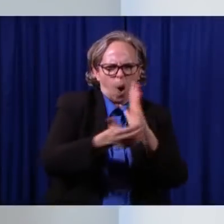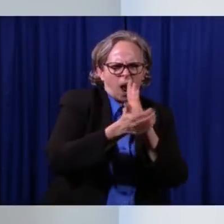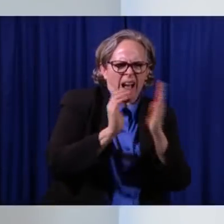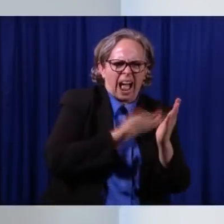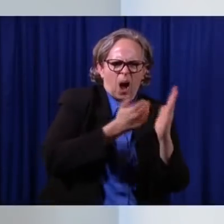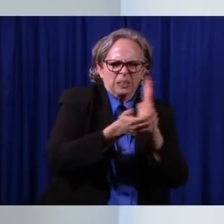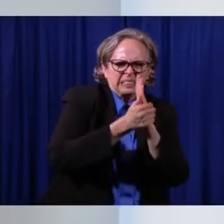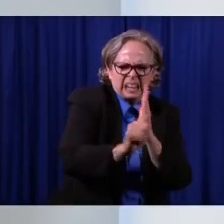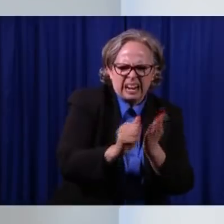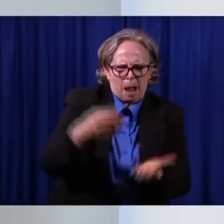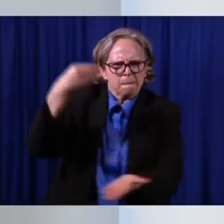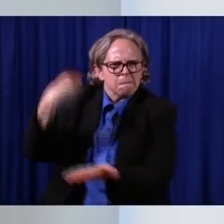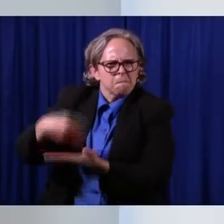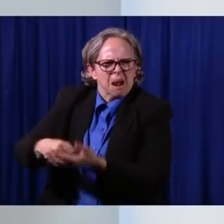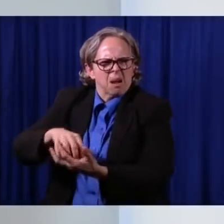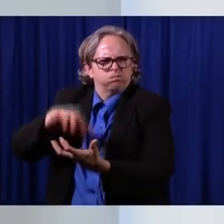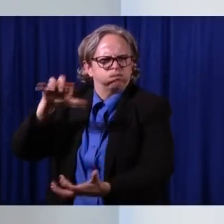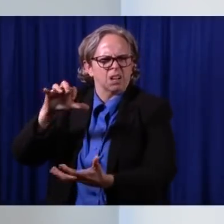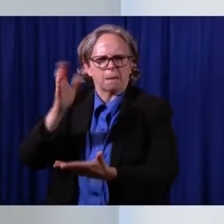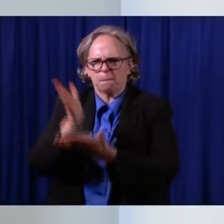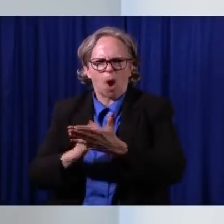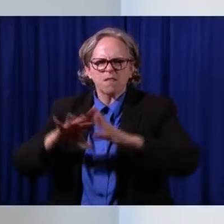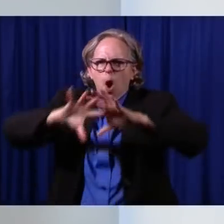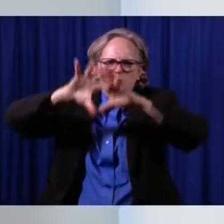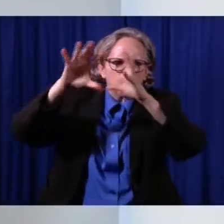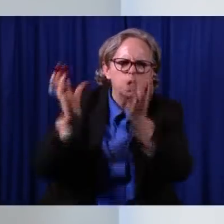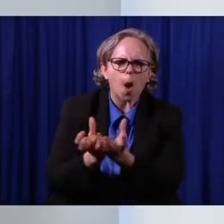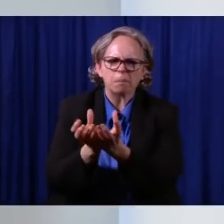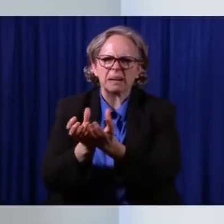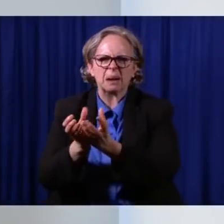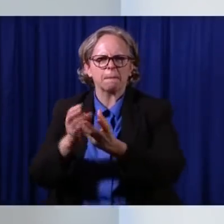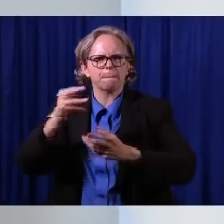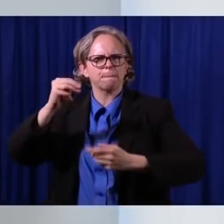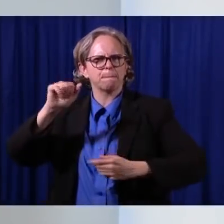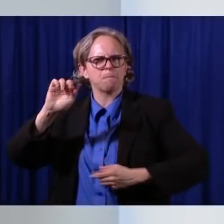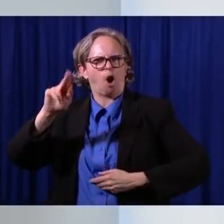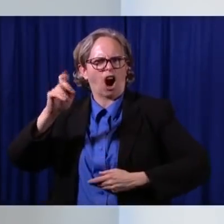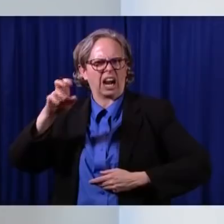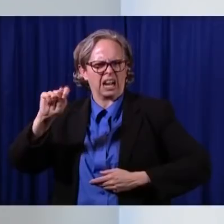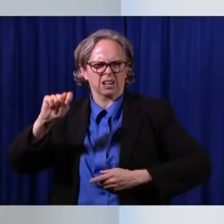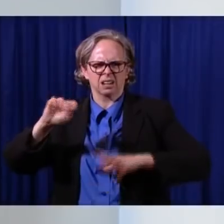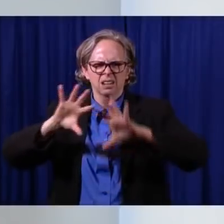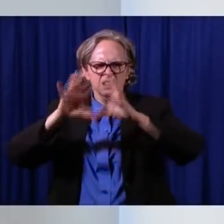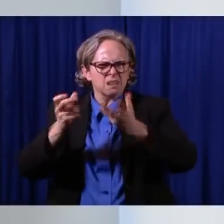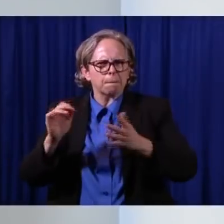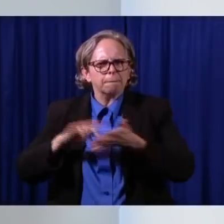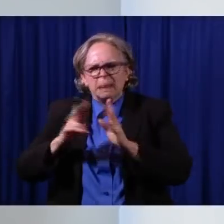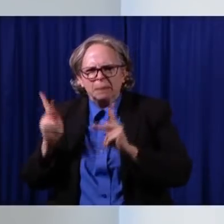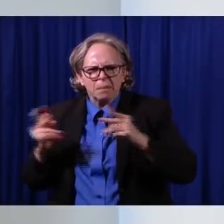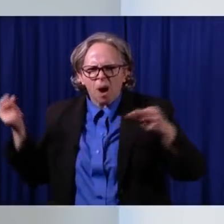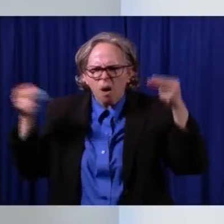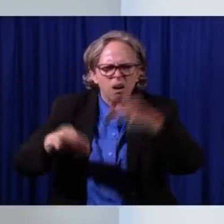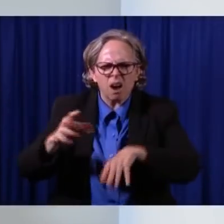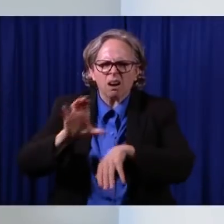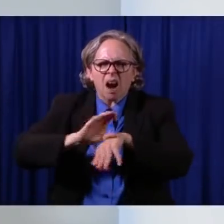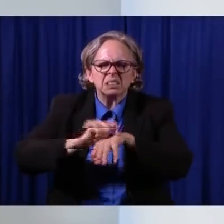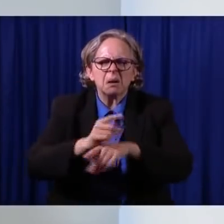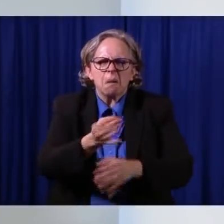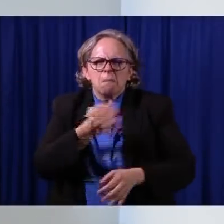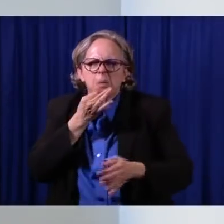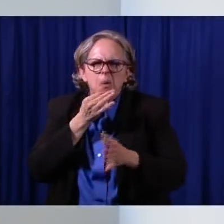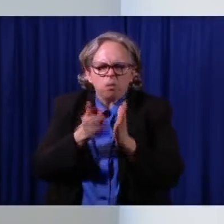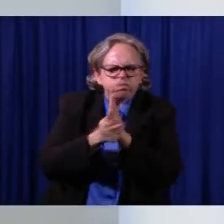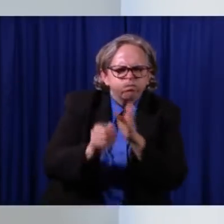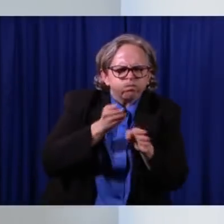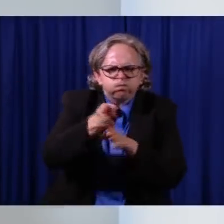world-class program with expert consultation on strategy, marketing, risk management, and talent development. And so it's